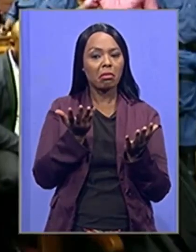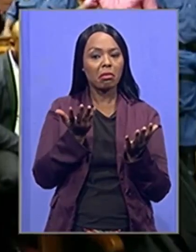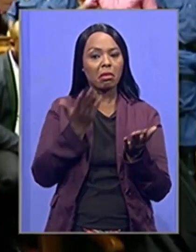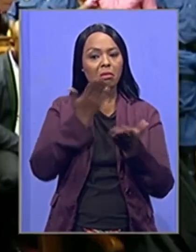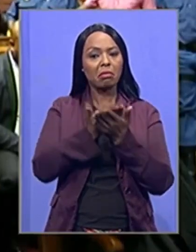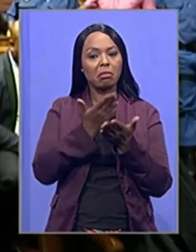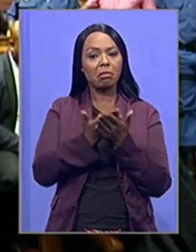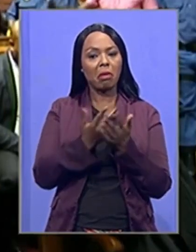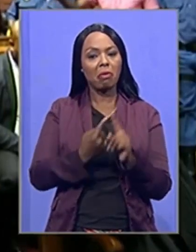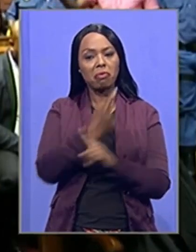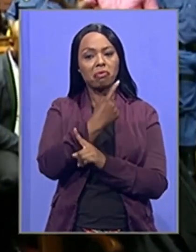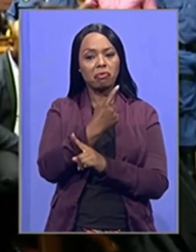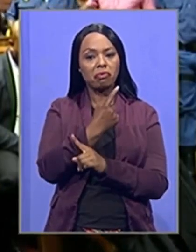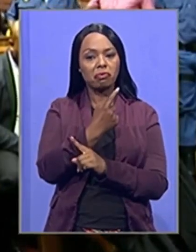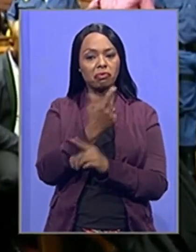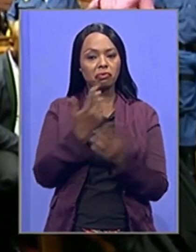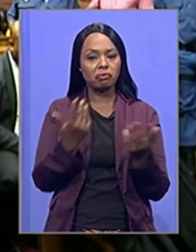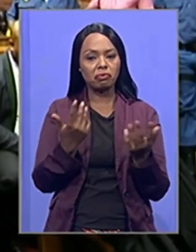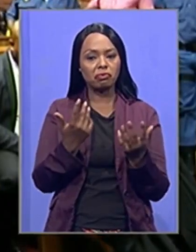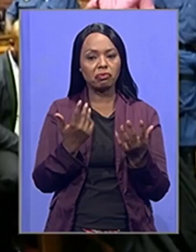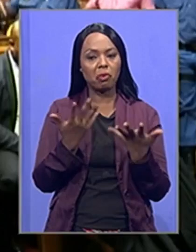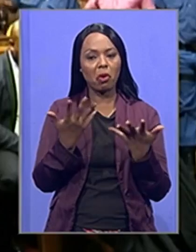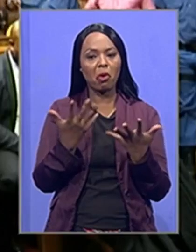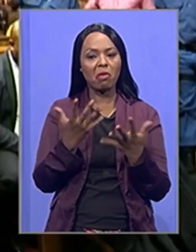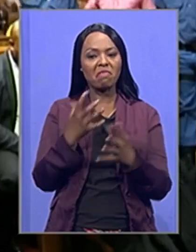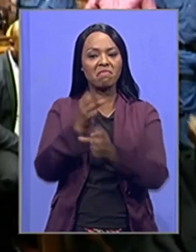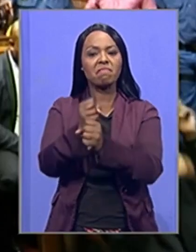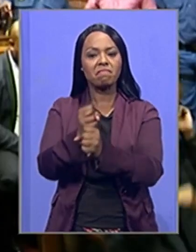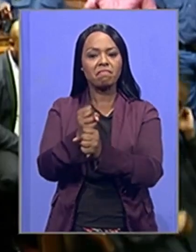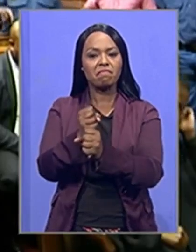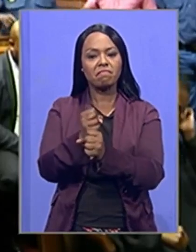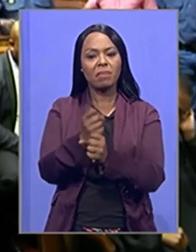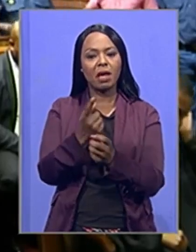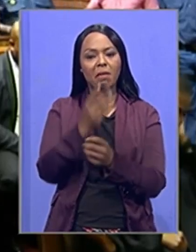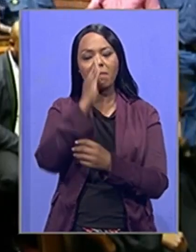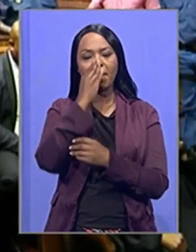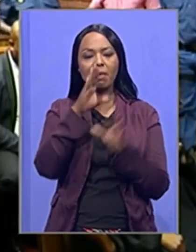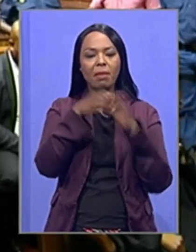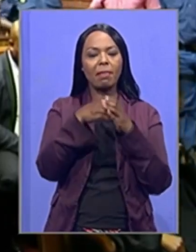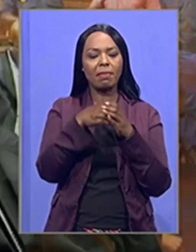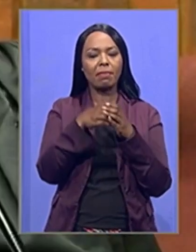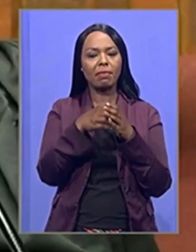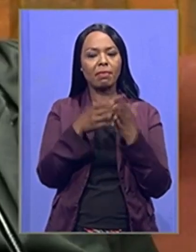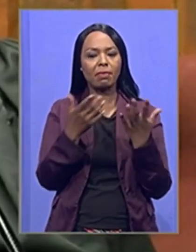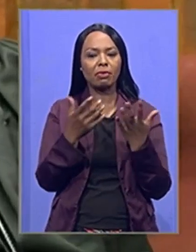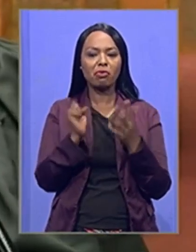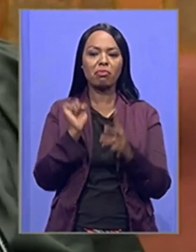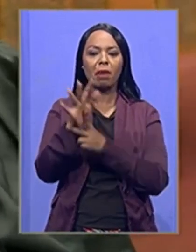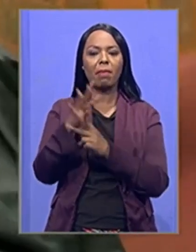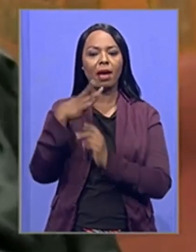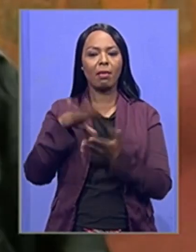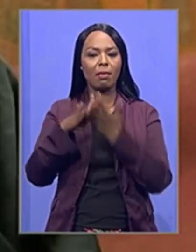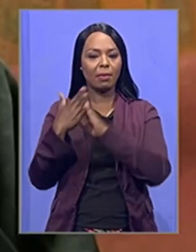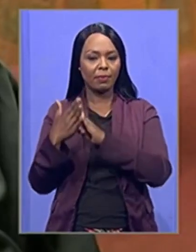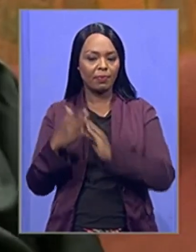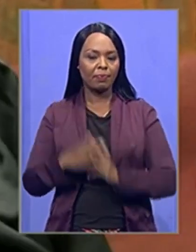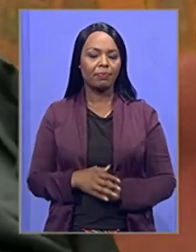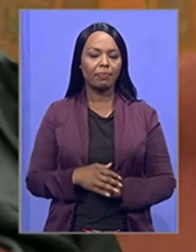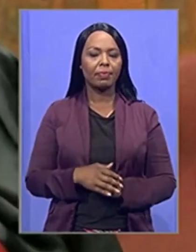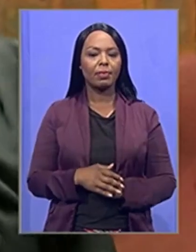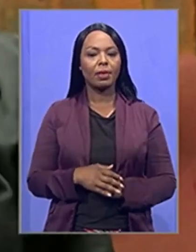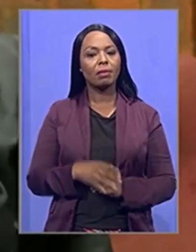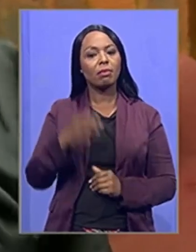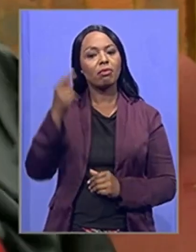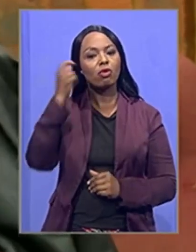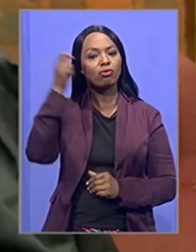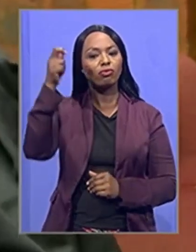revoke or take their gang members and start fighting with the community? Magistrata Obrin Phatlele o sekegile ka